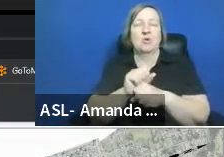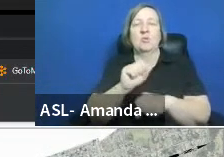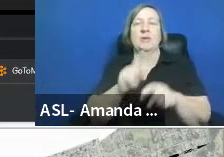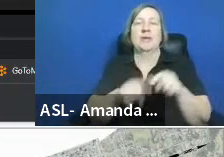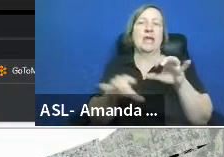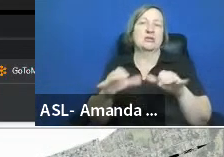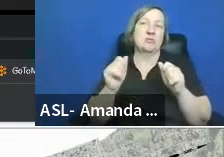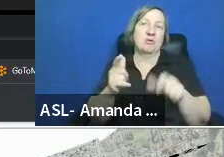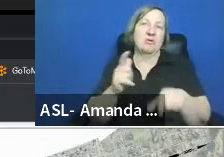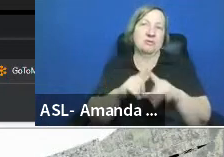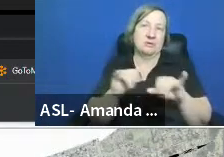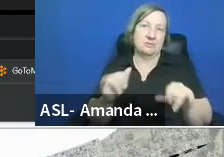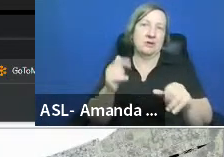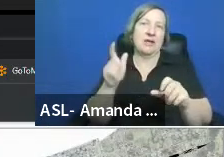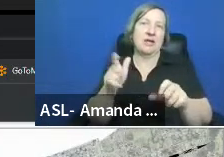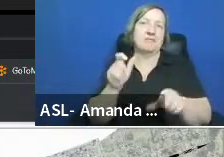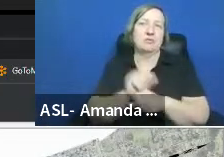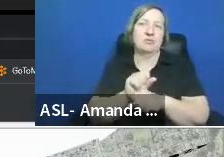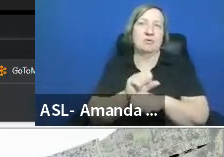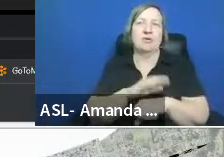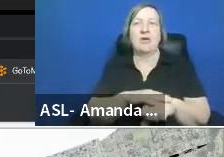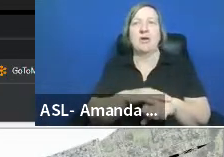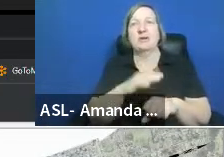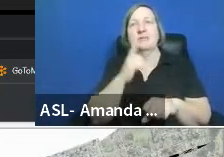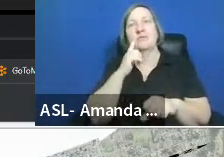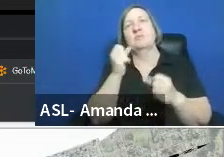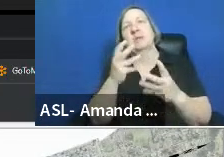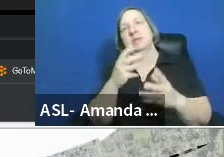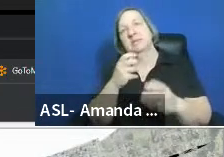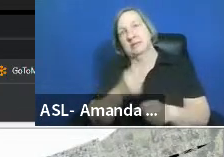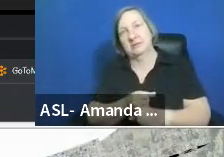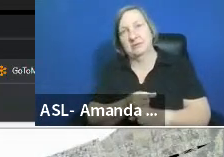we need to work on it over multiple years.